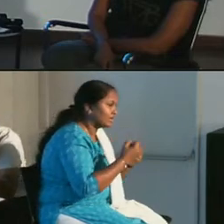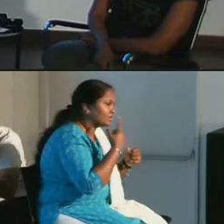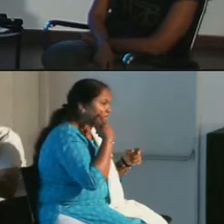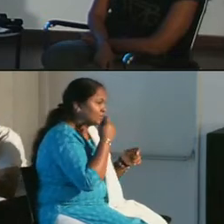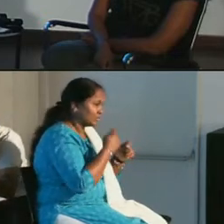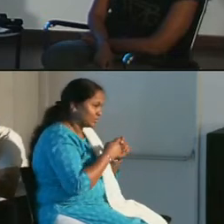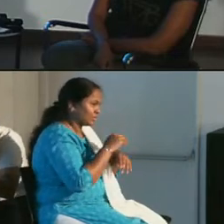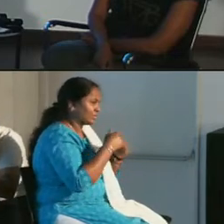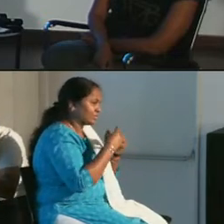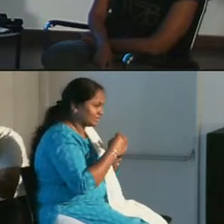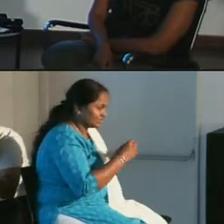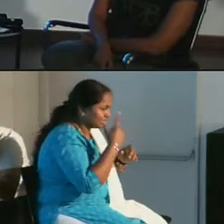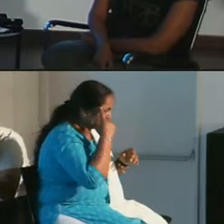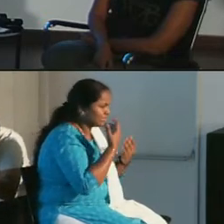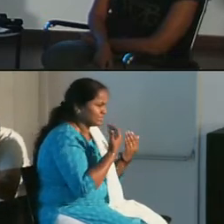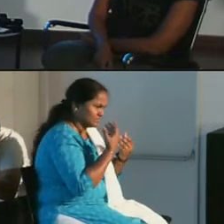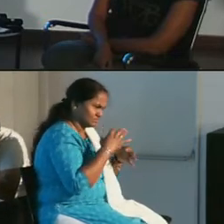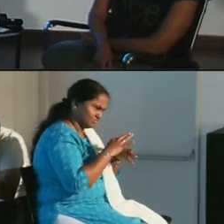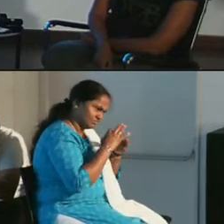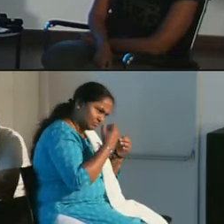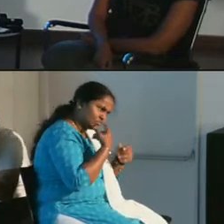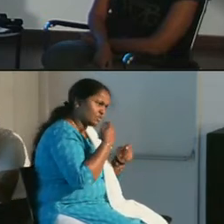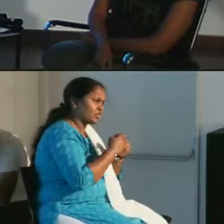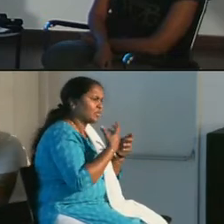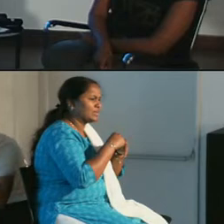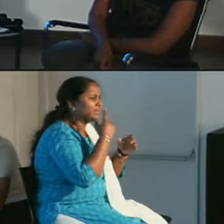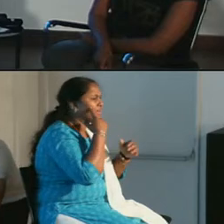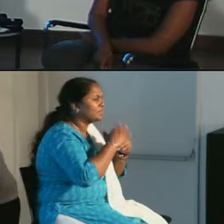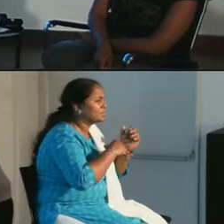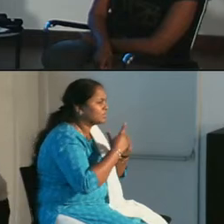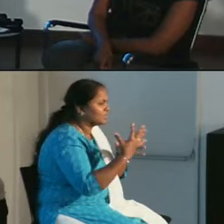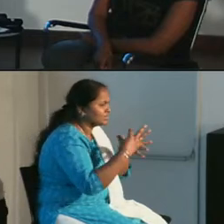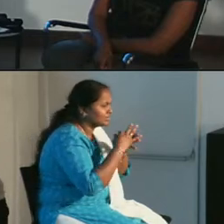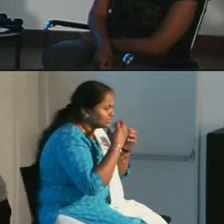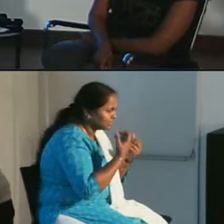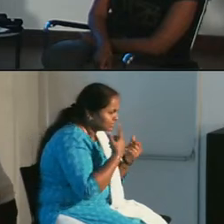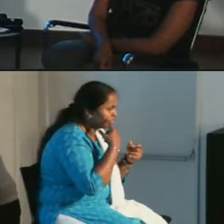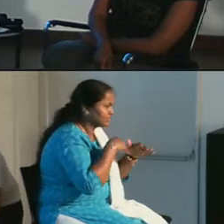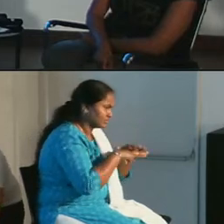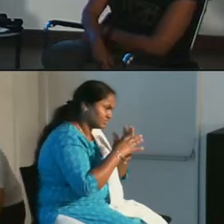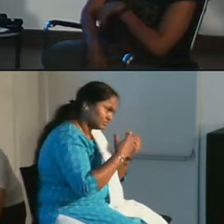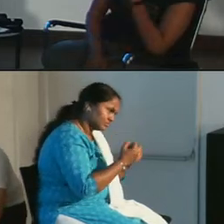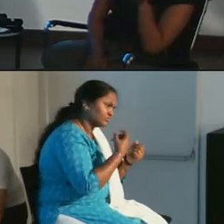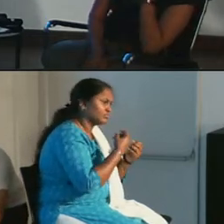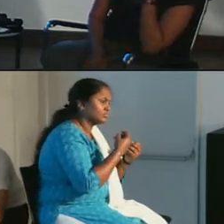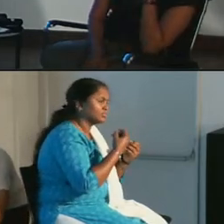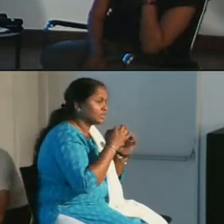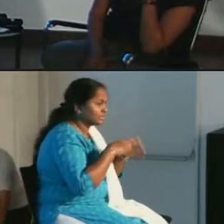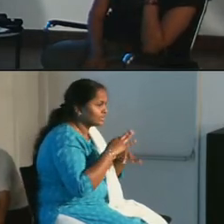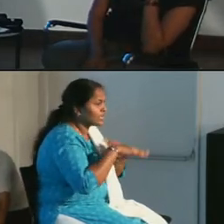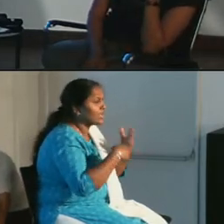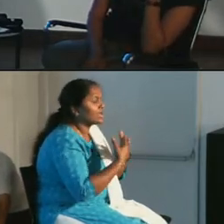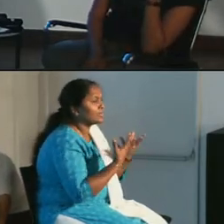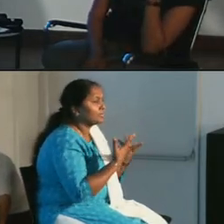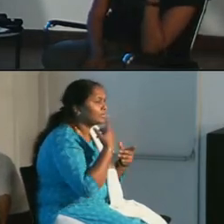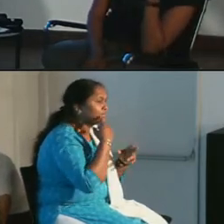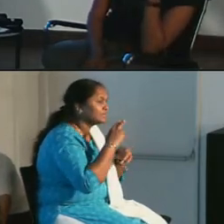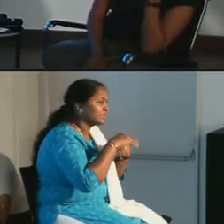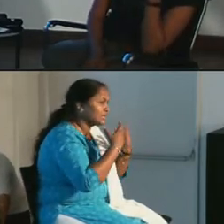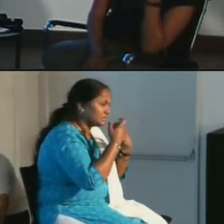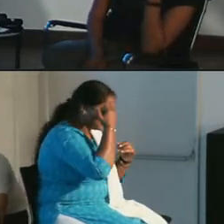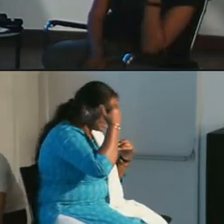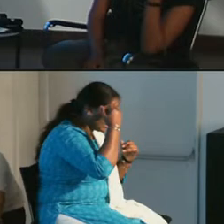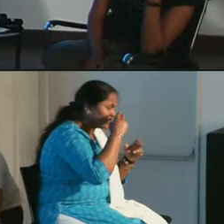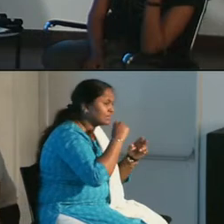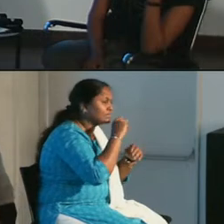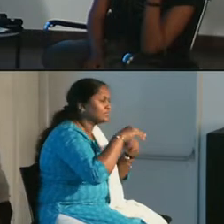working towards and having the capacity to work towards building alliances. So it could be, and like I said, it is really about saying, does this idea